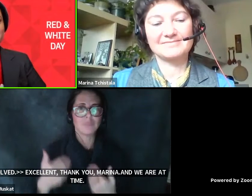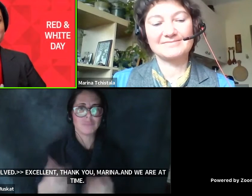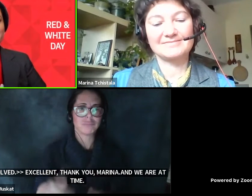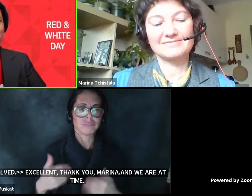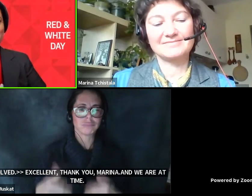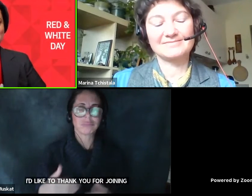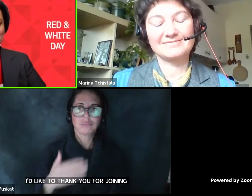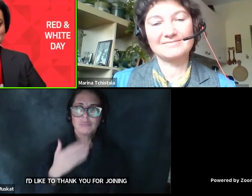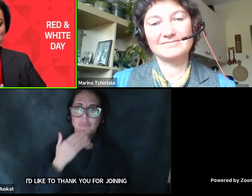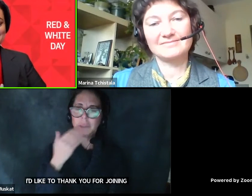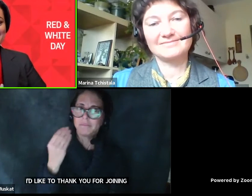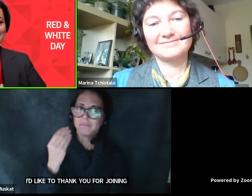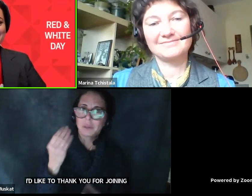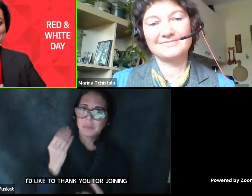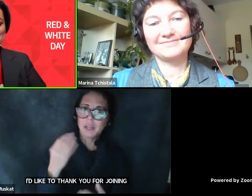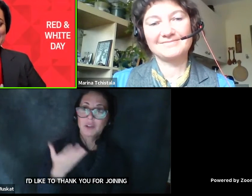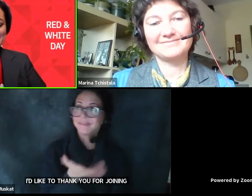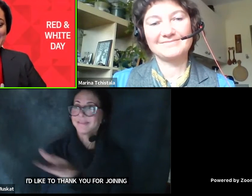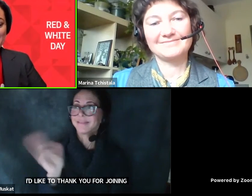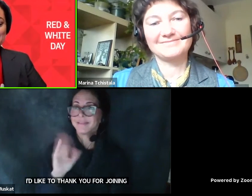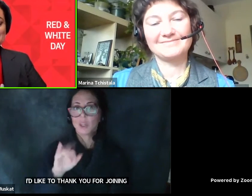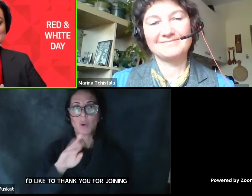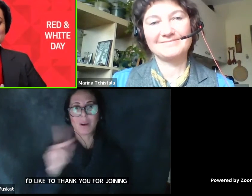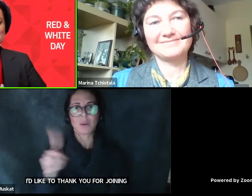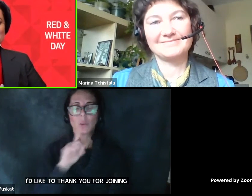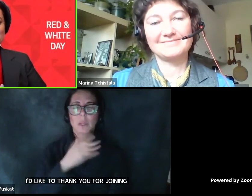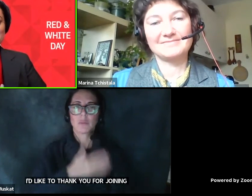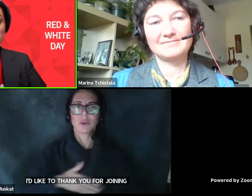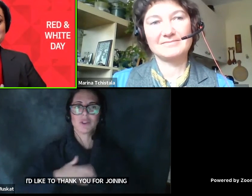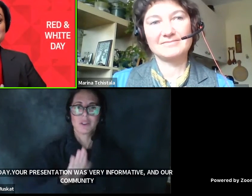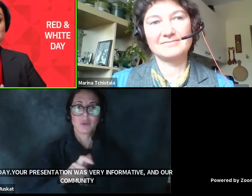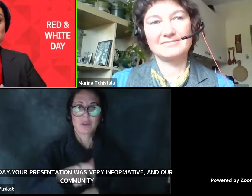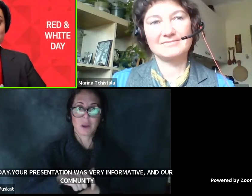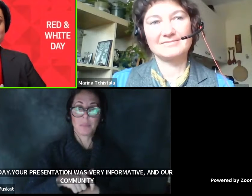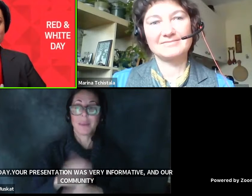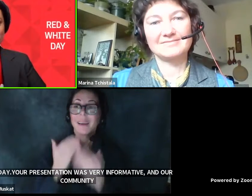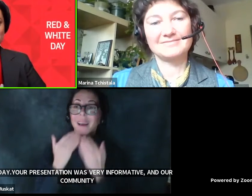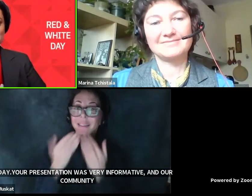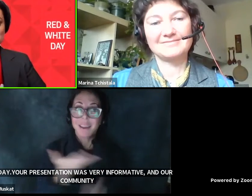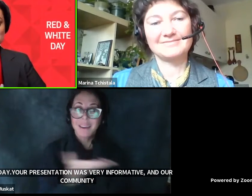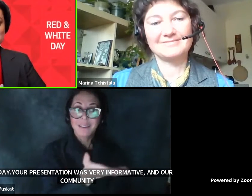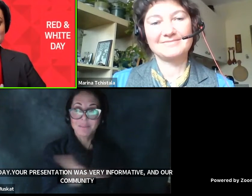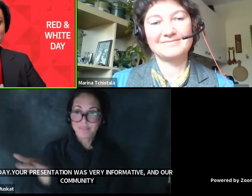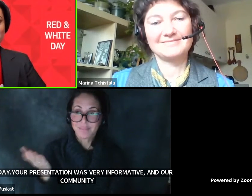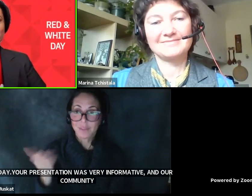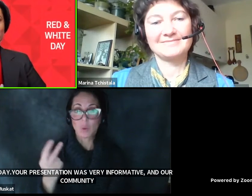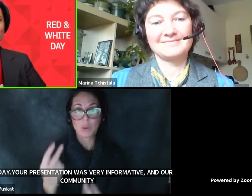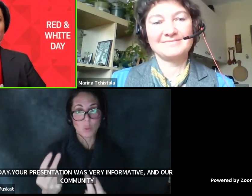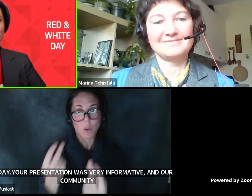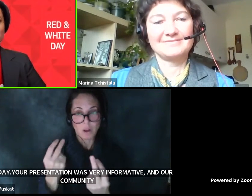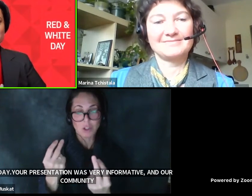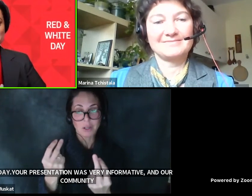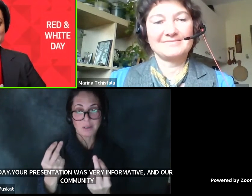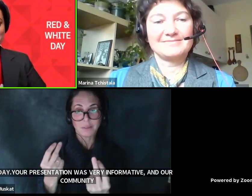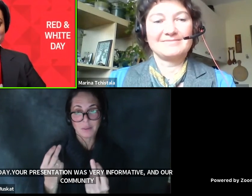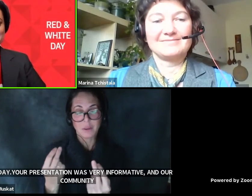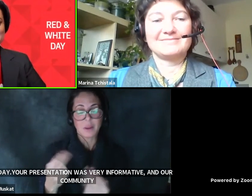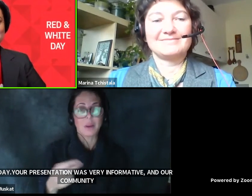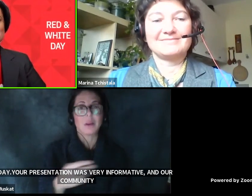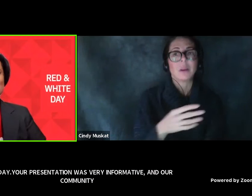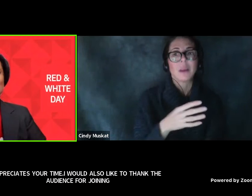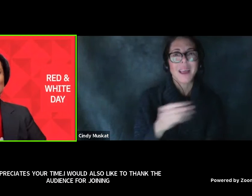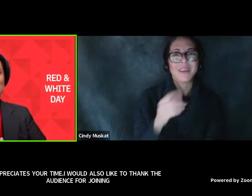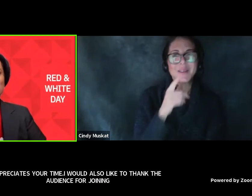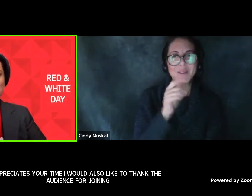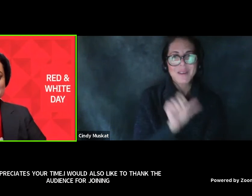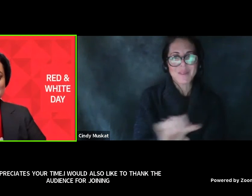and our community appreciates your time. I would also like to thank the audience for joining the conversation today and for all of those behind the